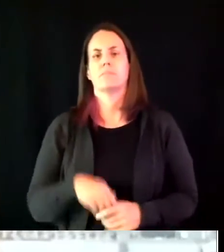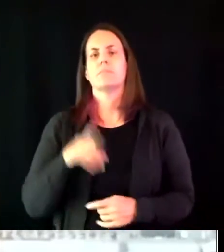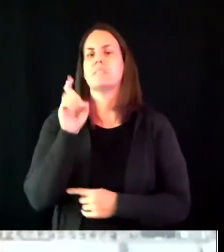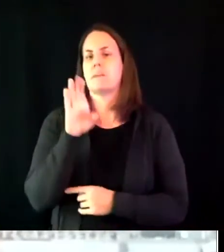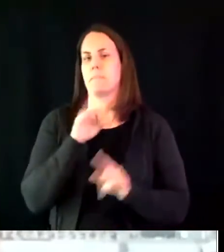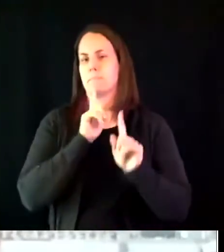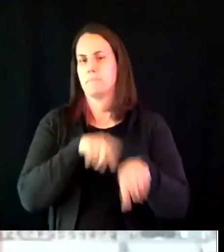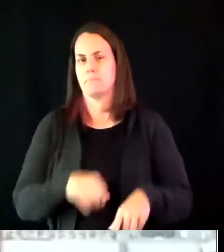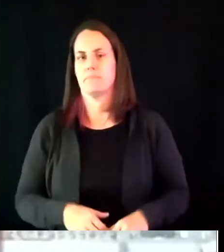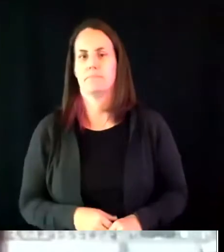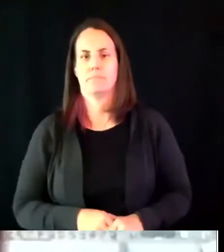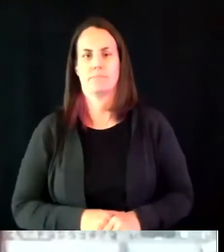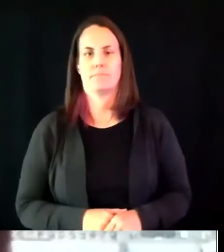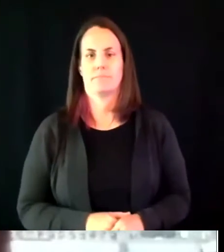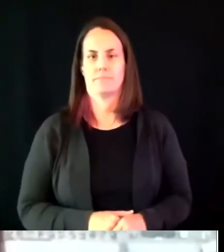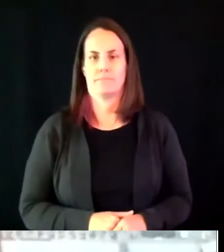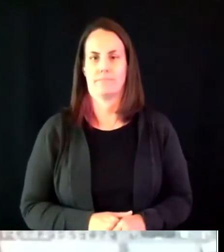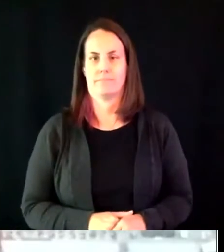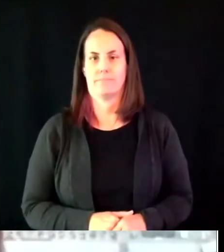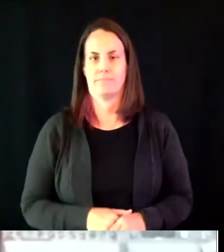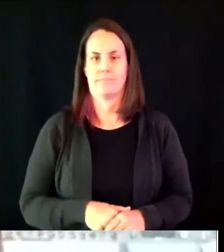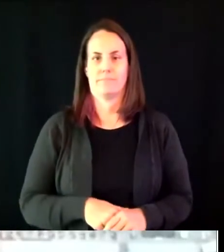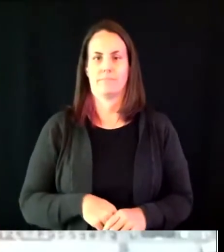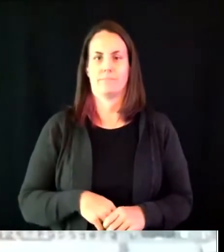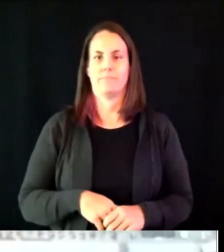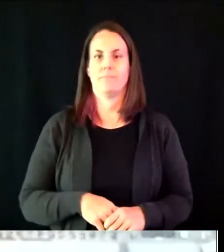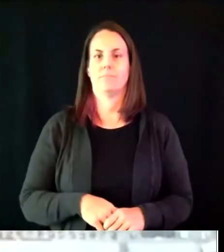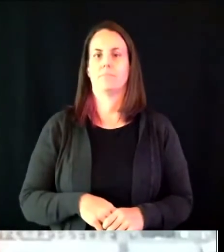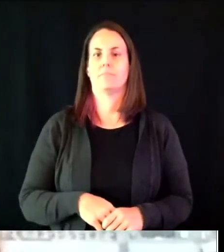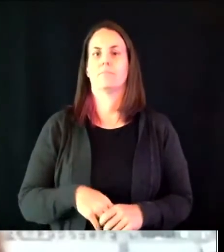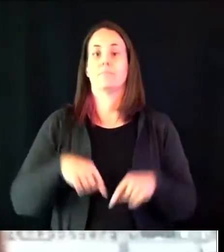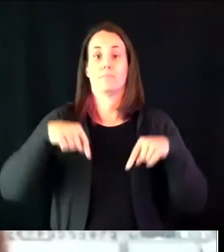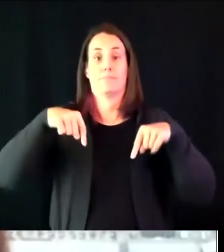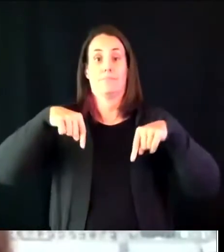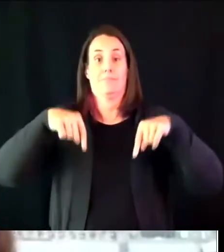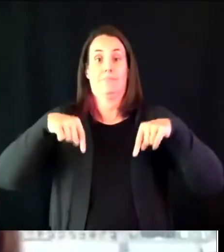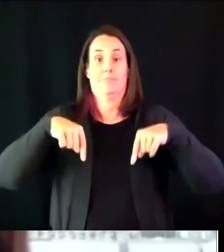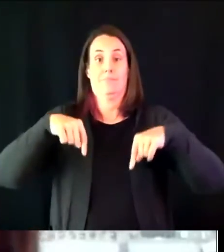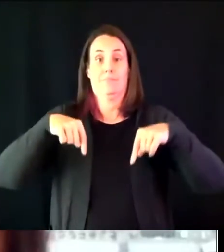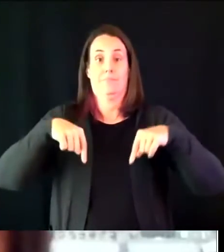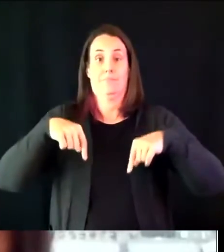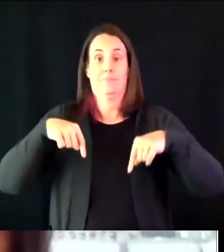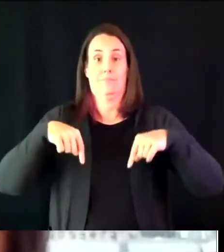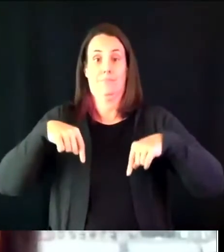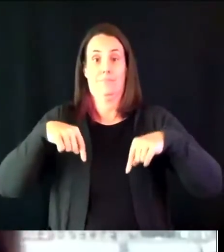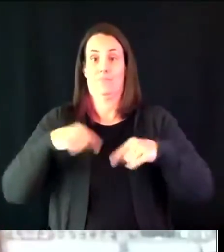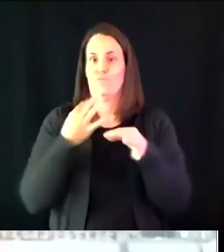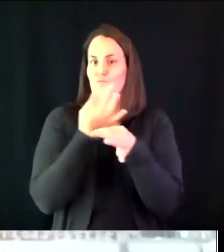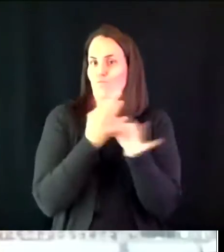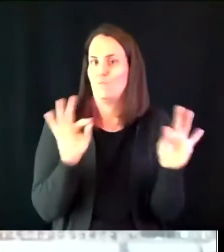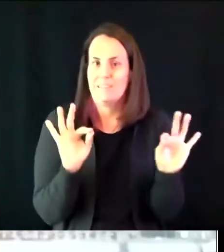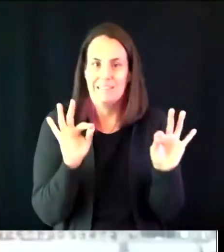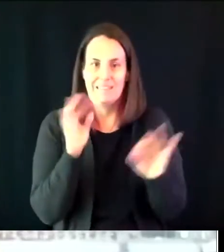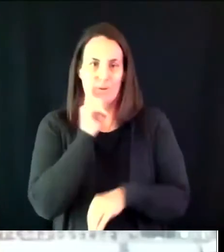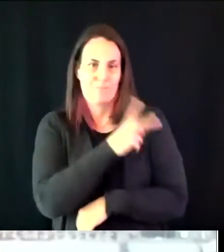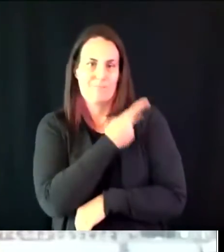hospital. There is no charge to the patient for the ambulance transport, picking them up, or